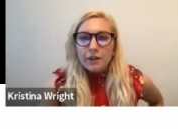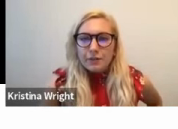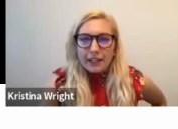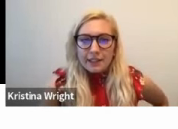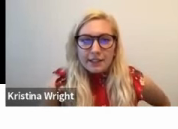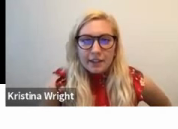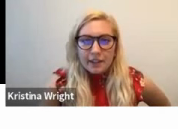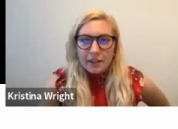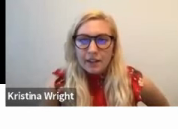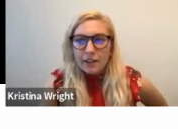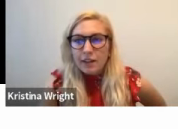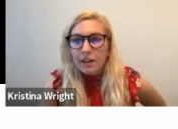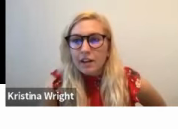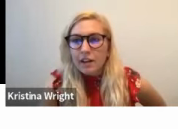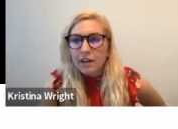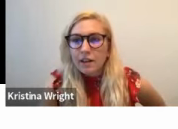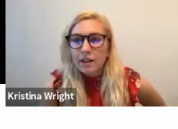All right.